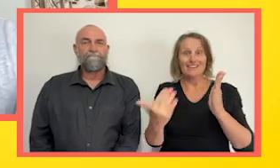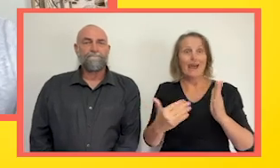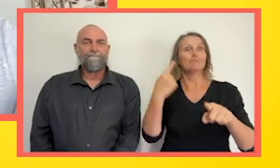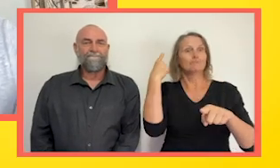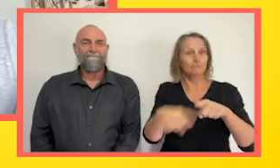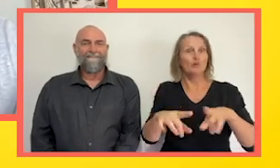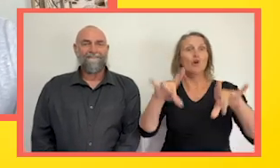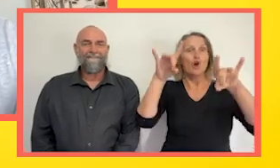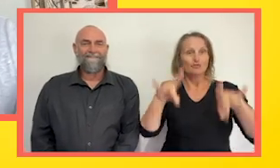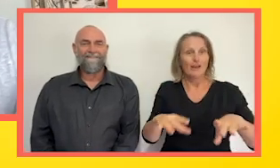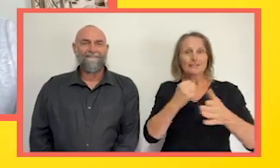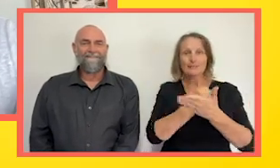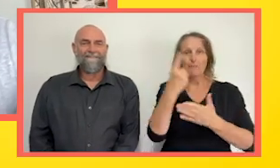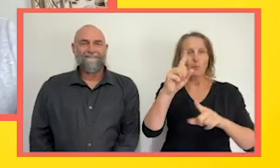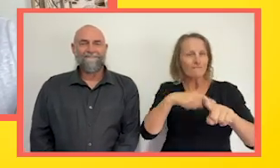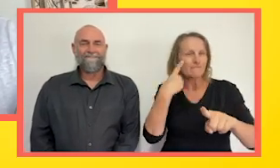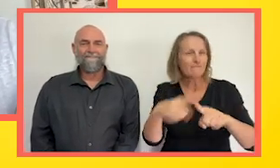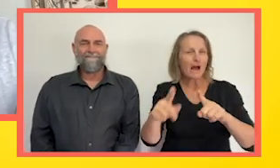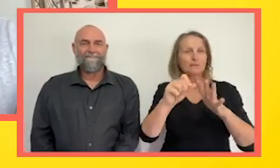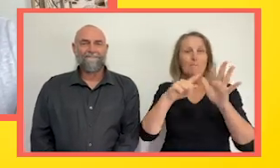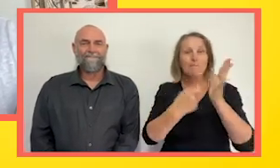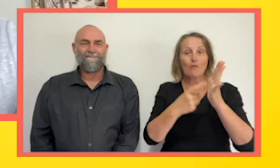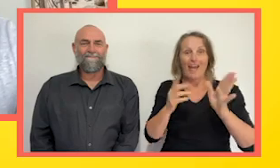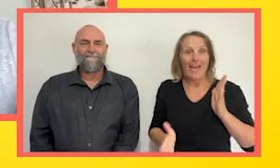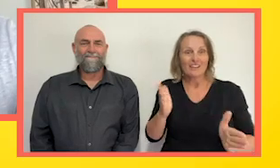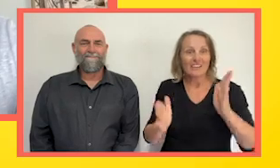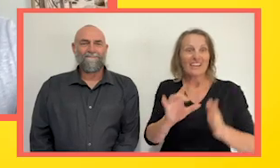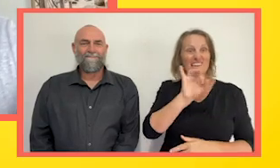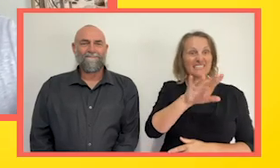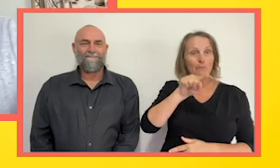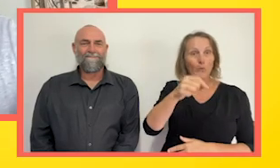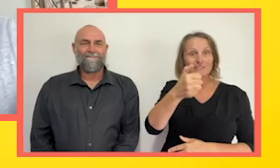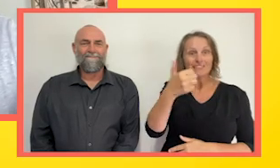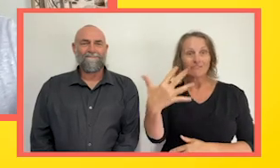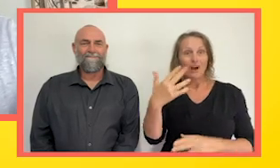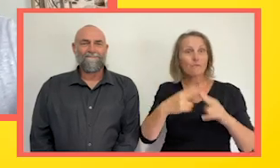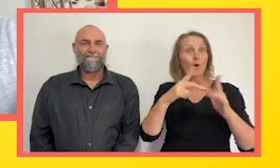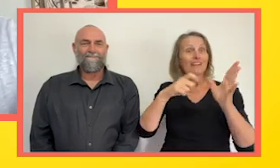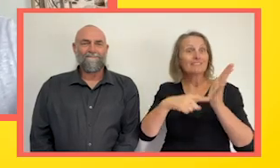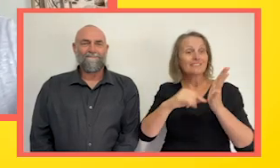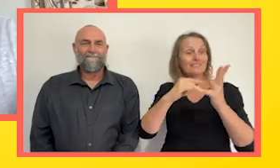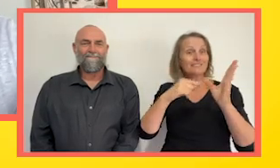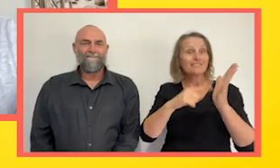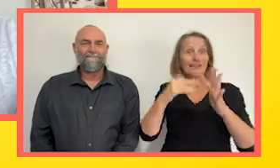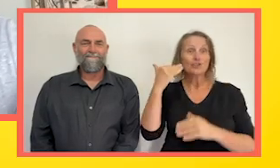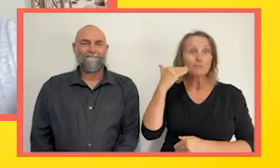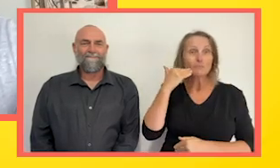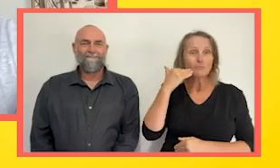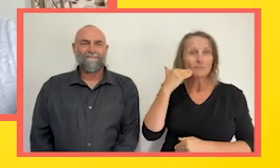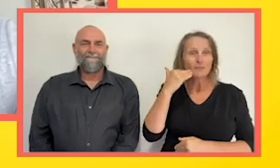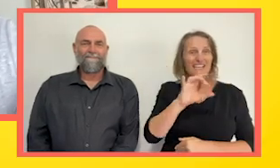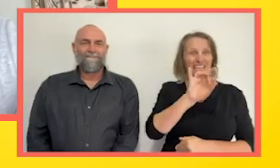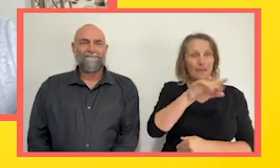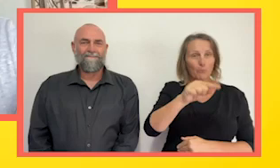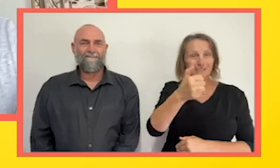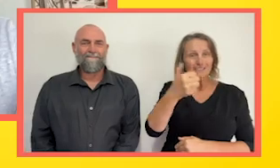fastest ever para-athlete. He clocked a 10.65 in the 100 metre at the ACT State Championships. A